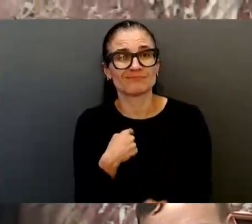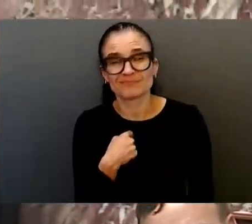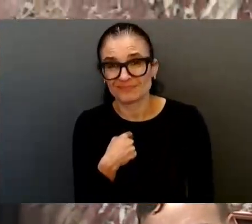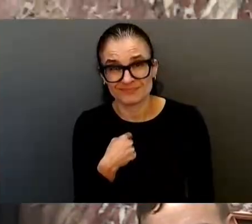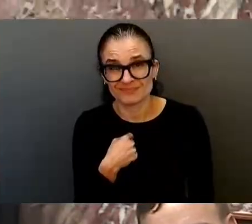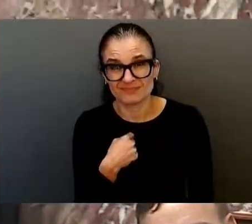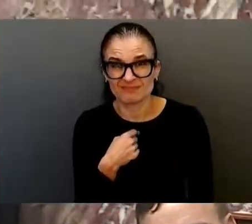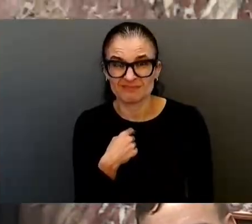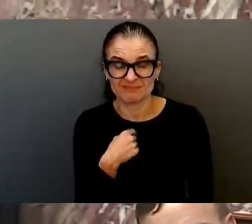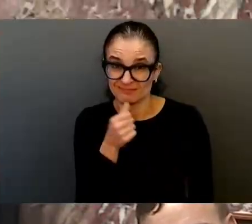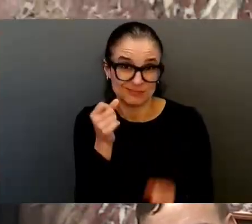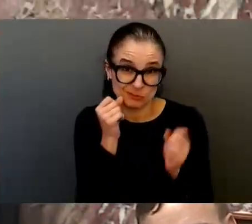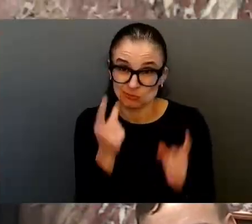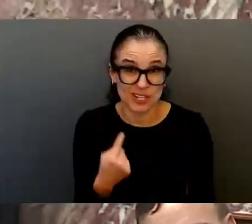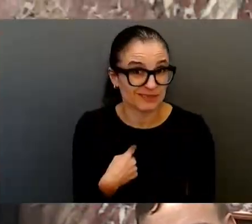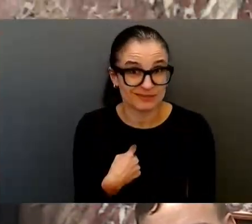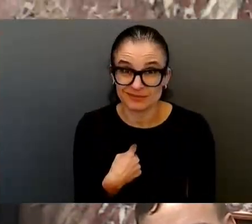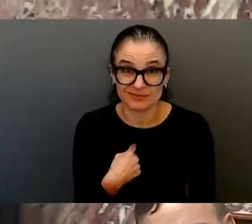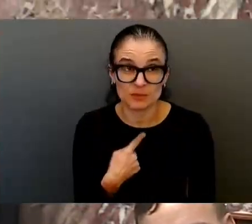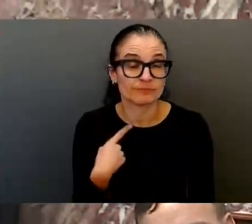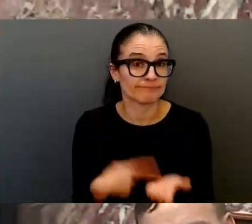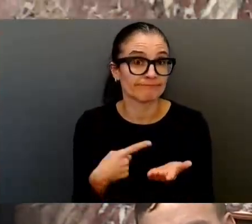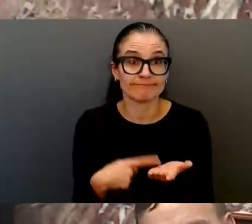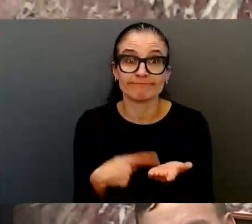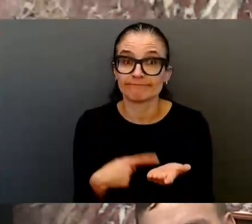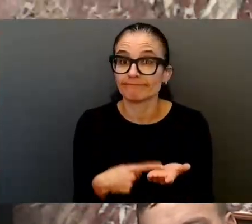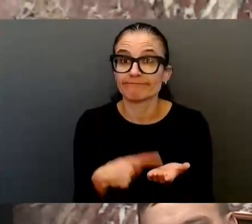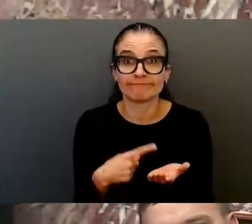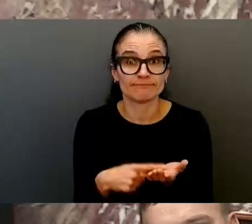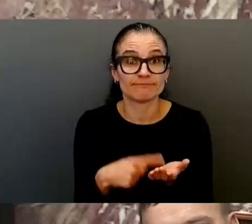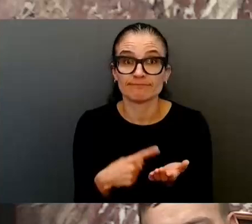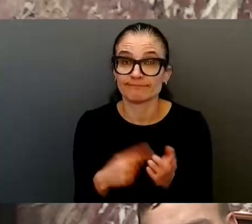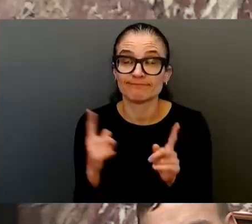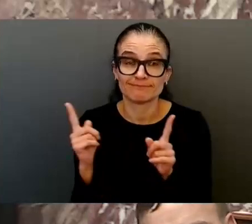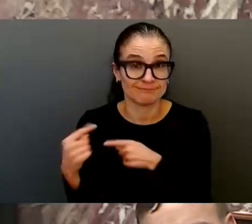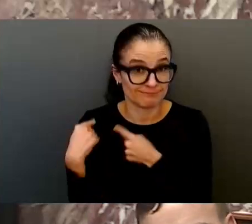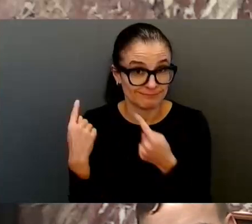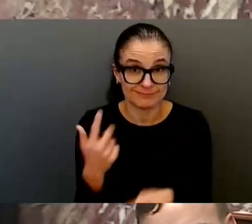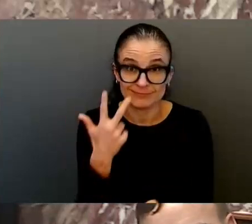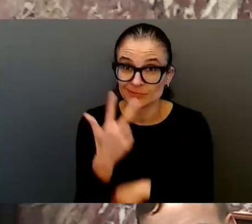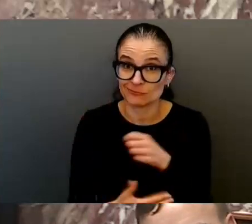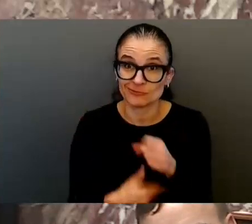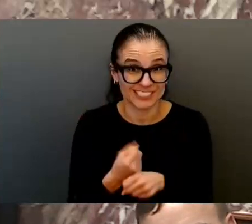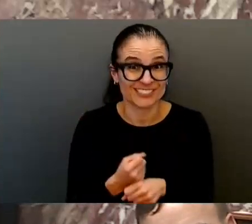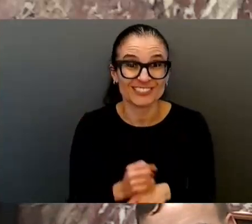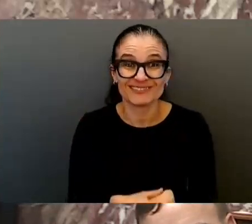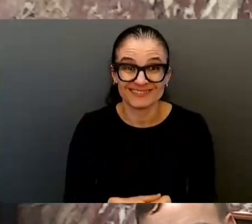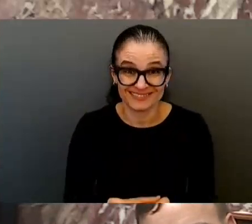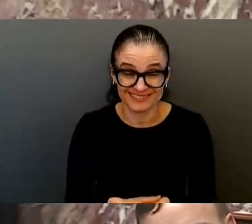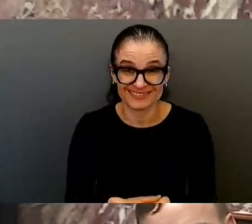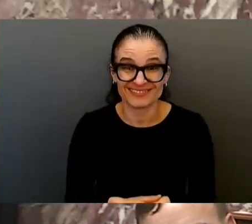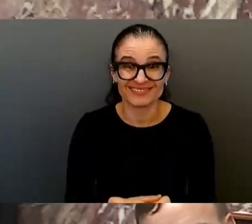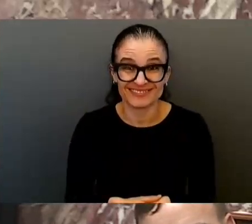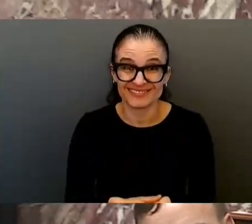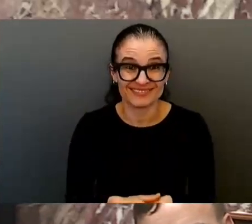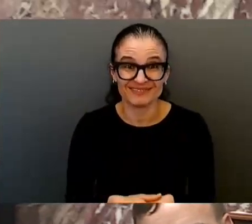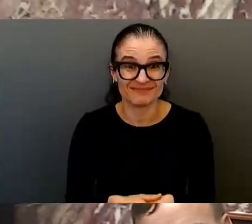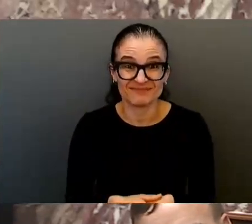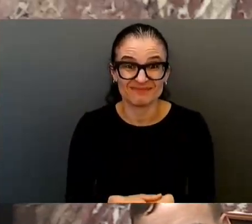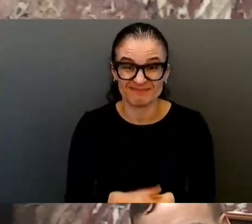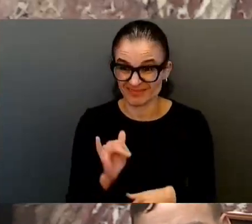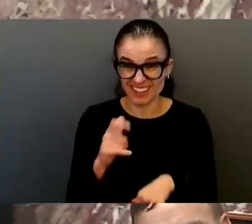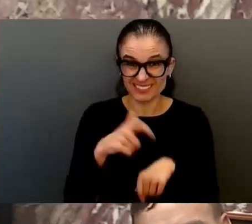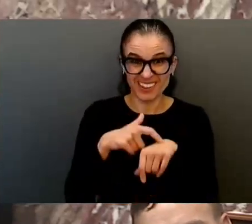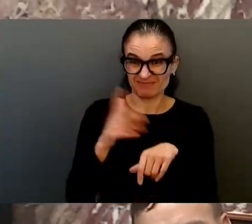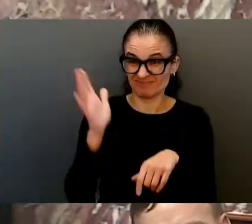years, whether it's the Premier, whether it was myself when I was the Minister of Housing. We were advocating to the federal government to ensure that we